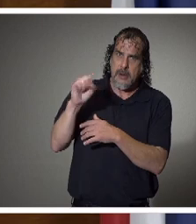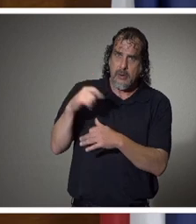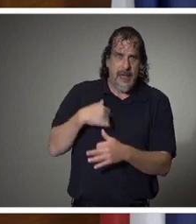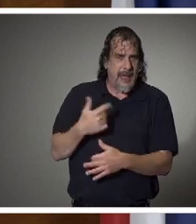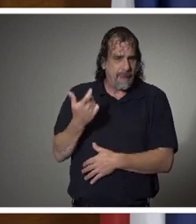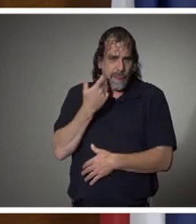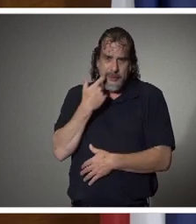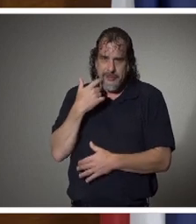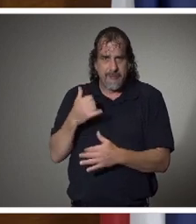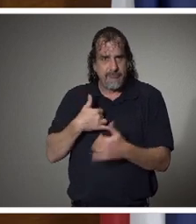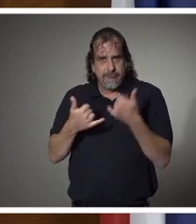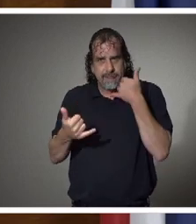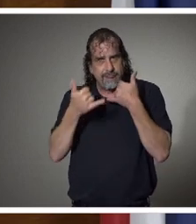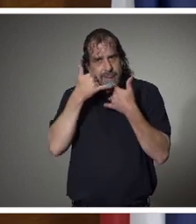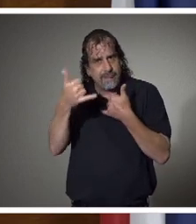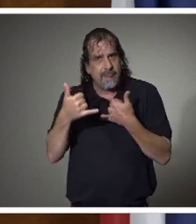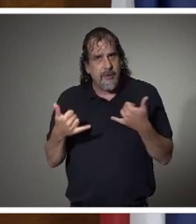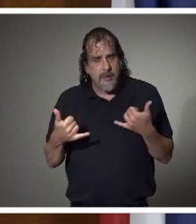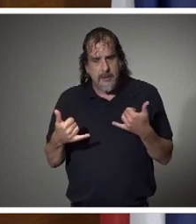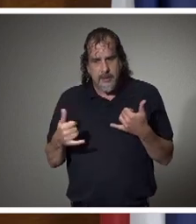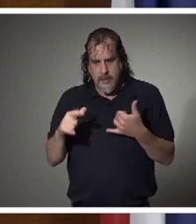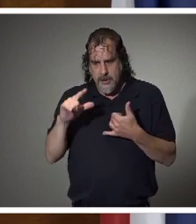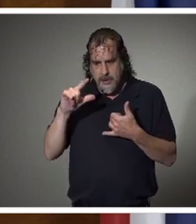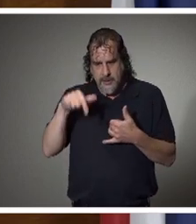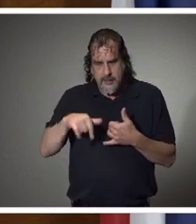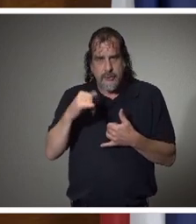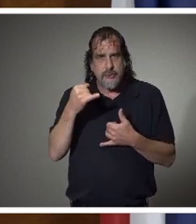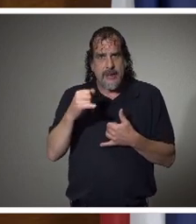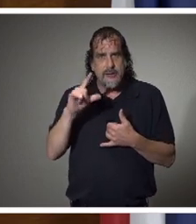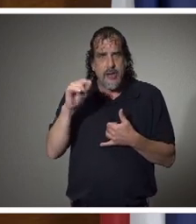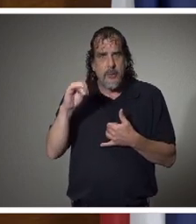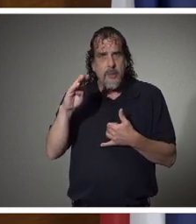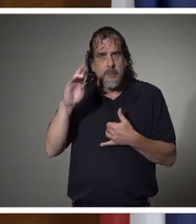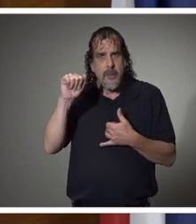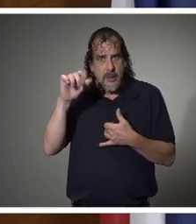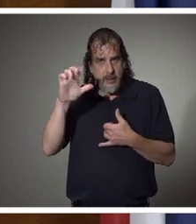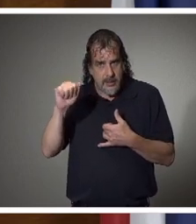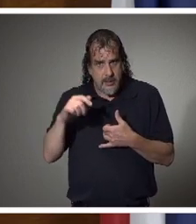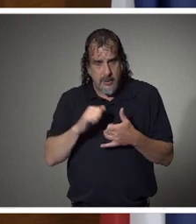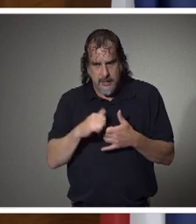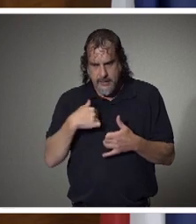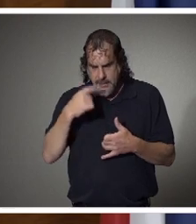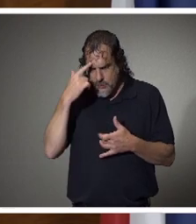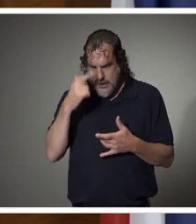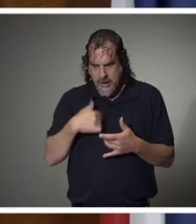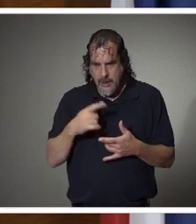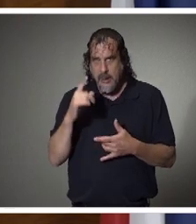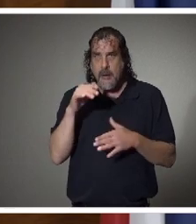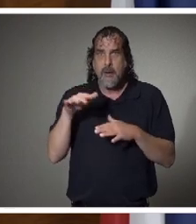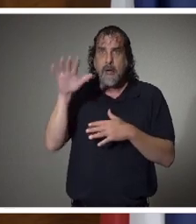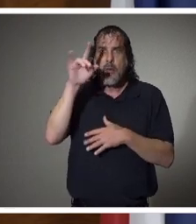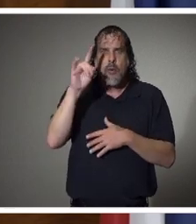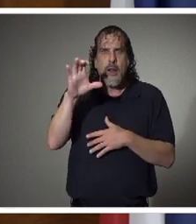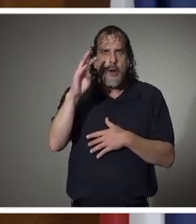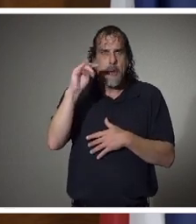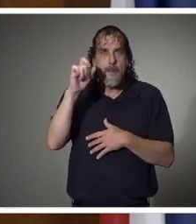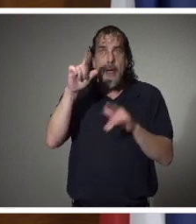call with Mayor Lumumba here in Jackson, and all, I think we had over 100 mayors on the